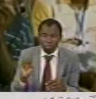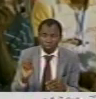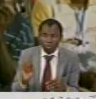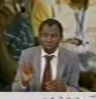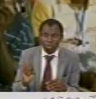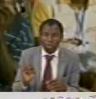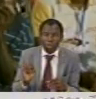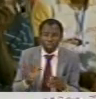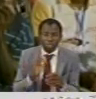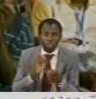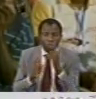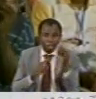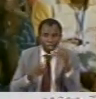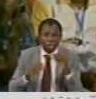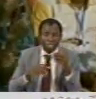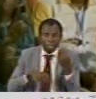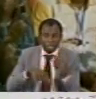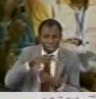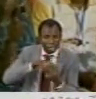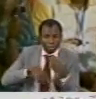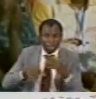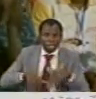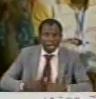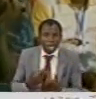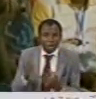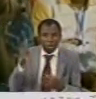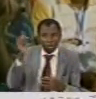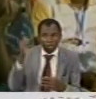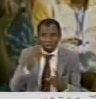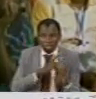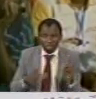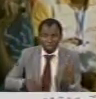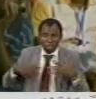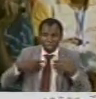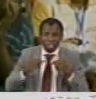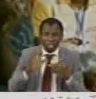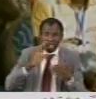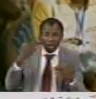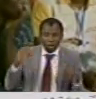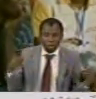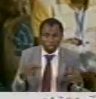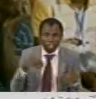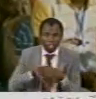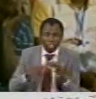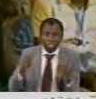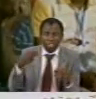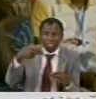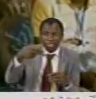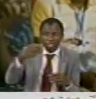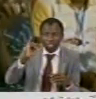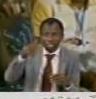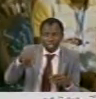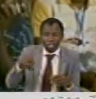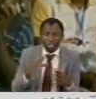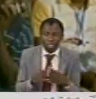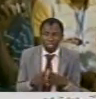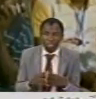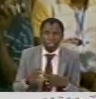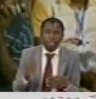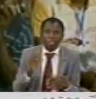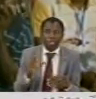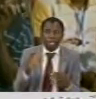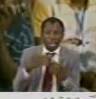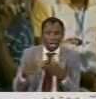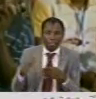He has been having severe pains in the hip, but after the man of God offered prayers, he can no longer find